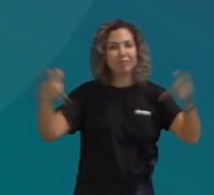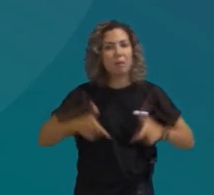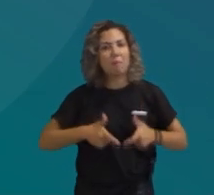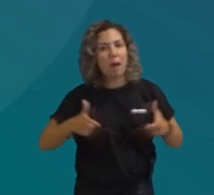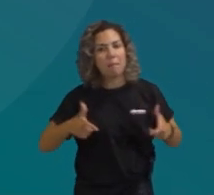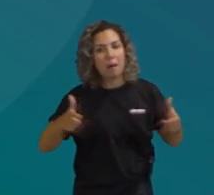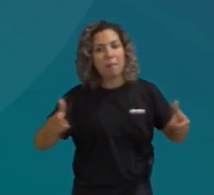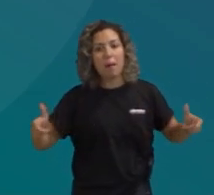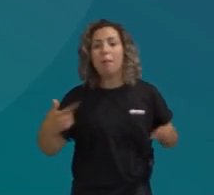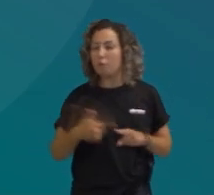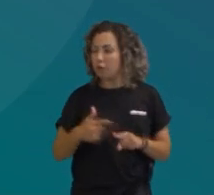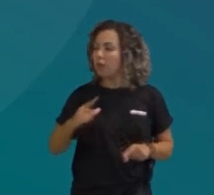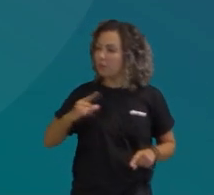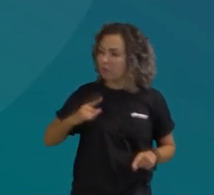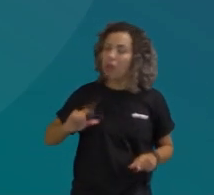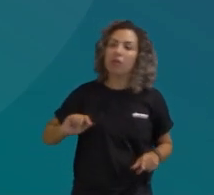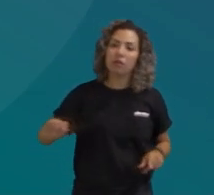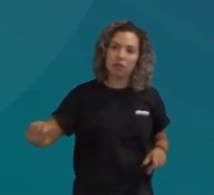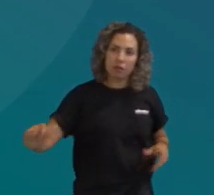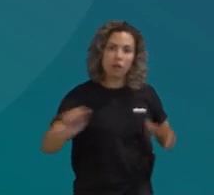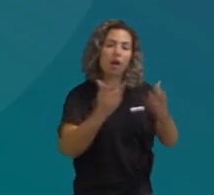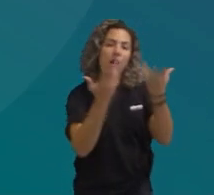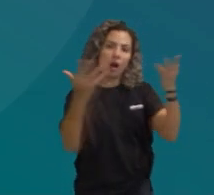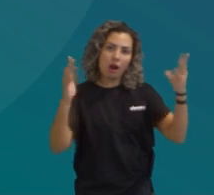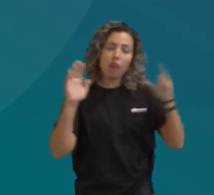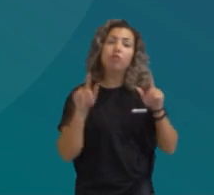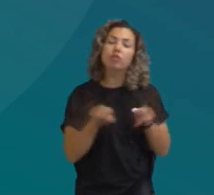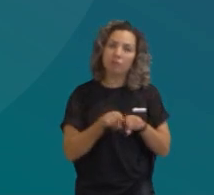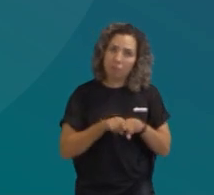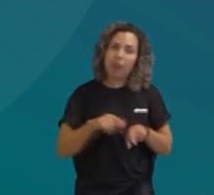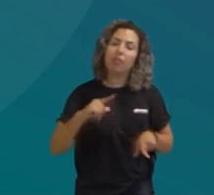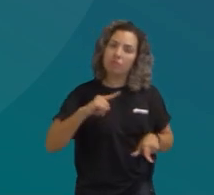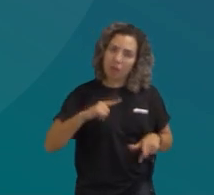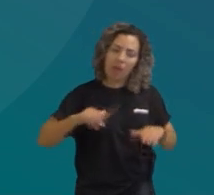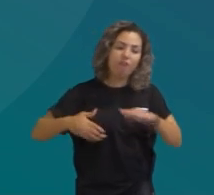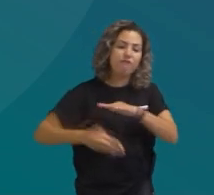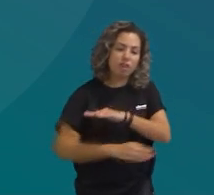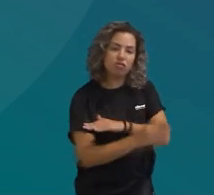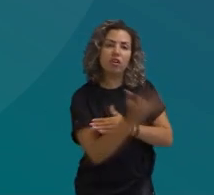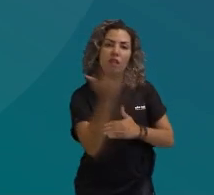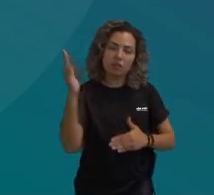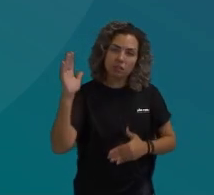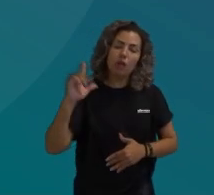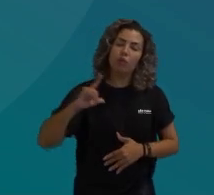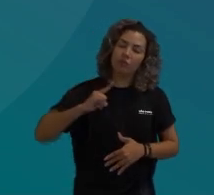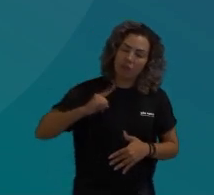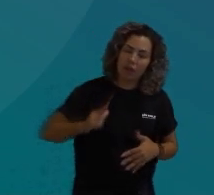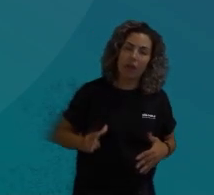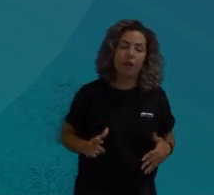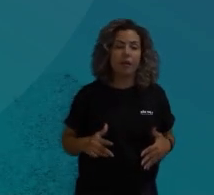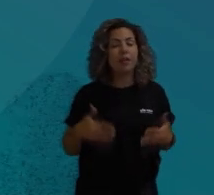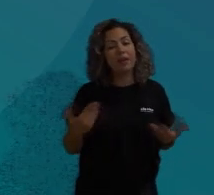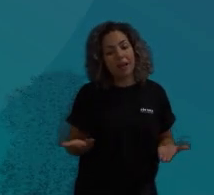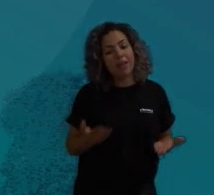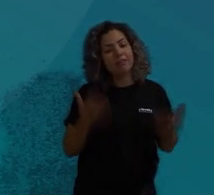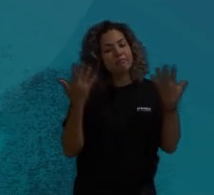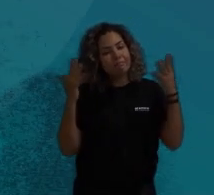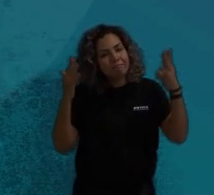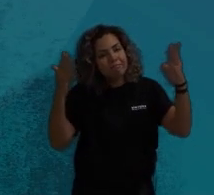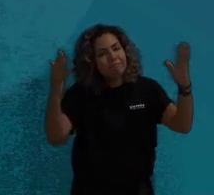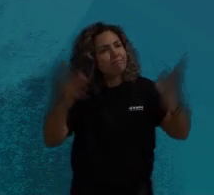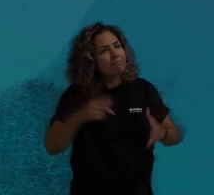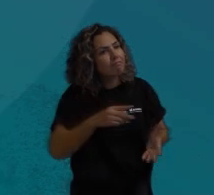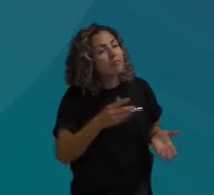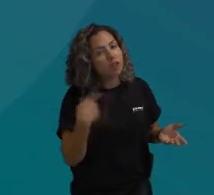forest, still have vegetation, but they are forest patches, and we are replanting